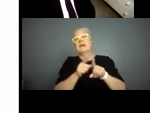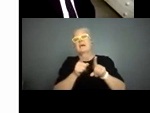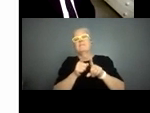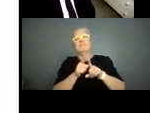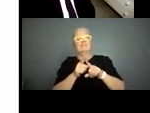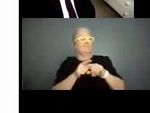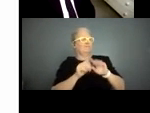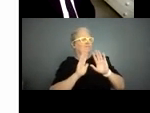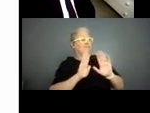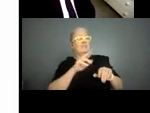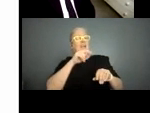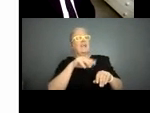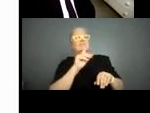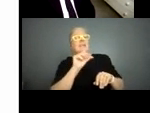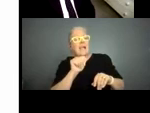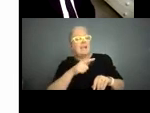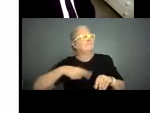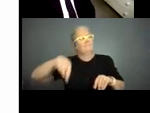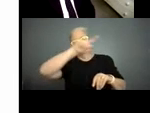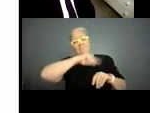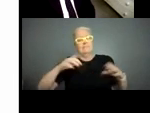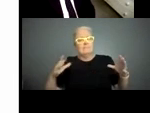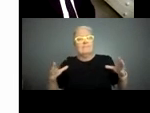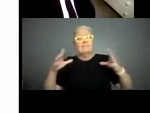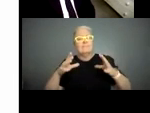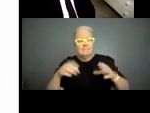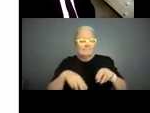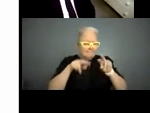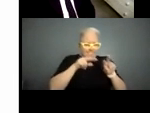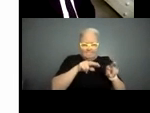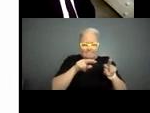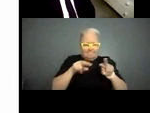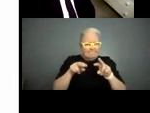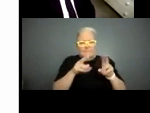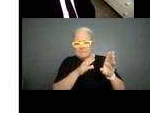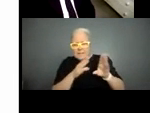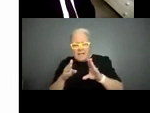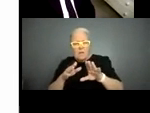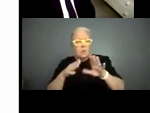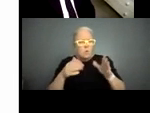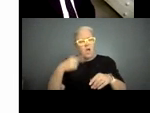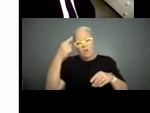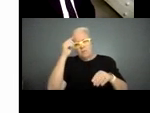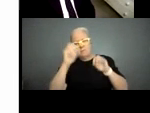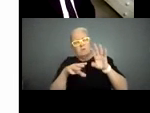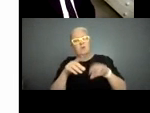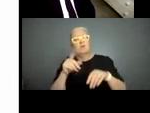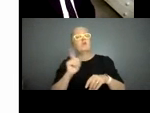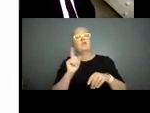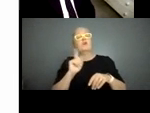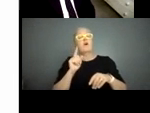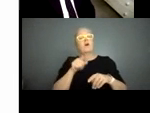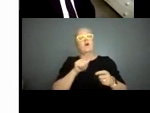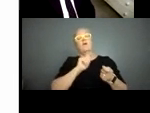resource-based TAs, there'll be SEN TAs. We all come together, we read over the plans, and then we make suggestions as how we might